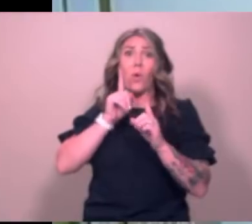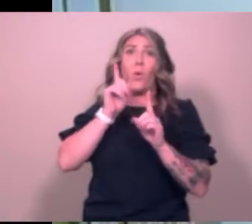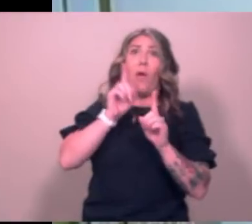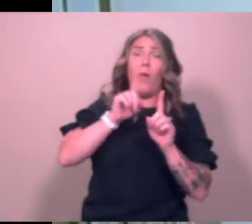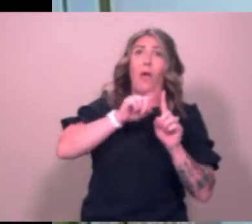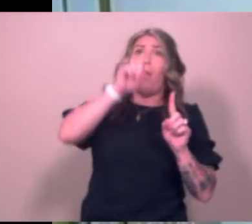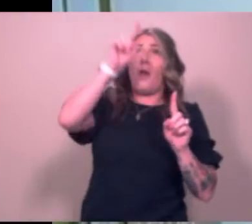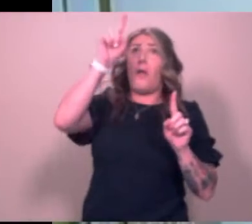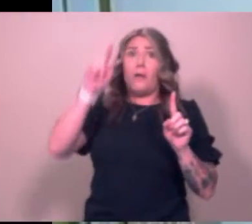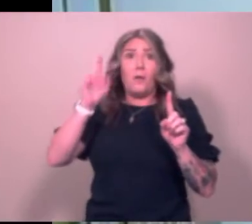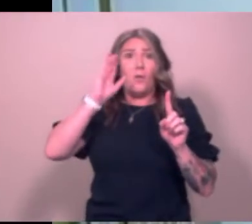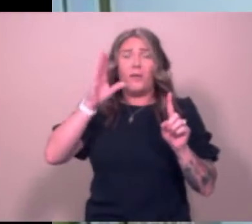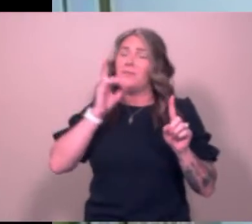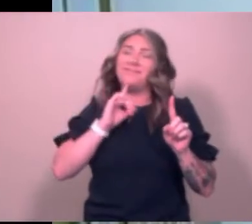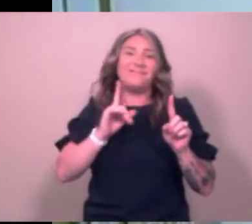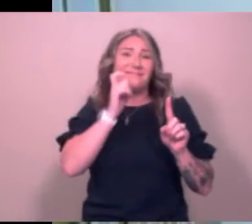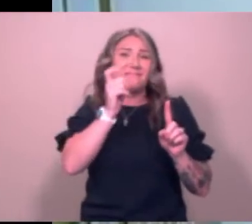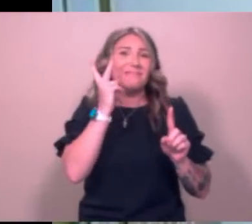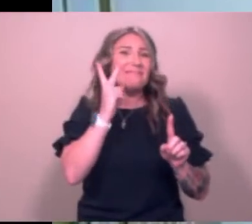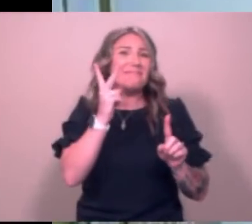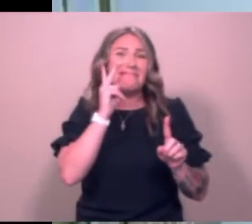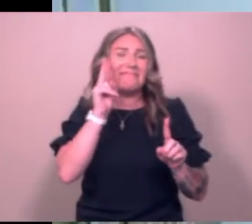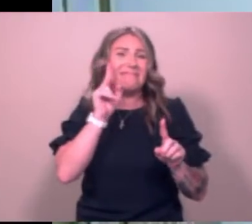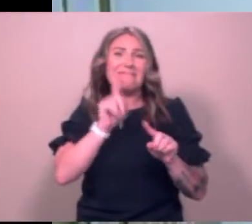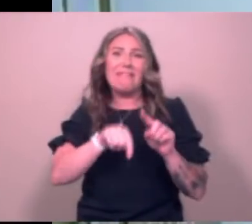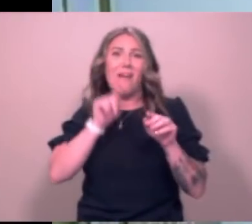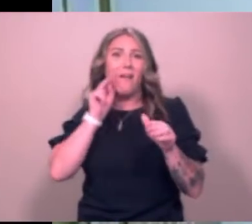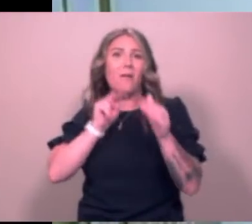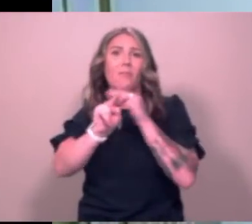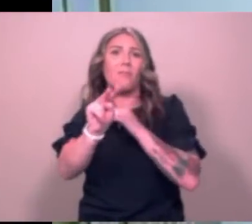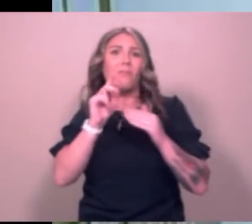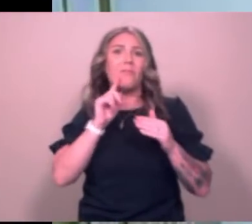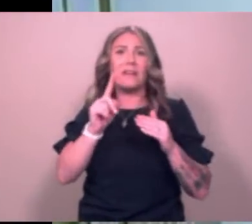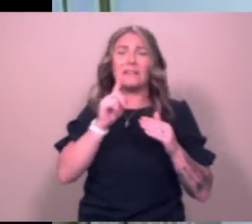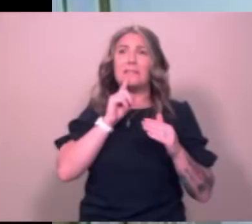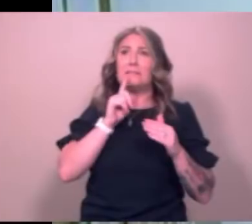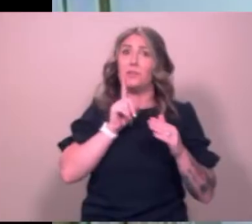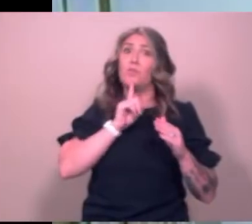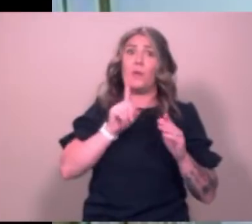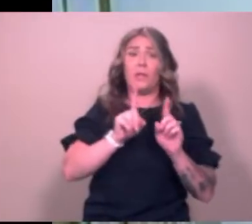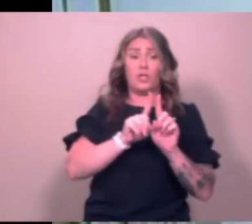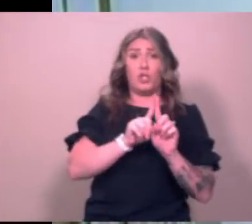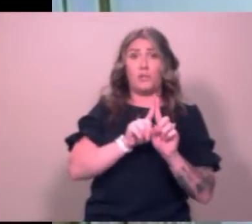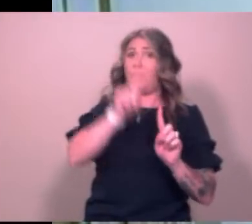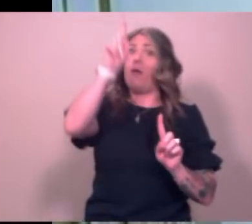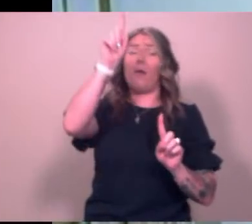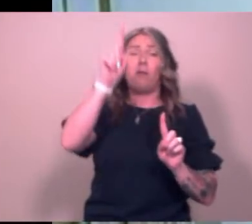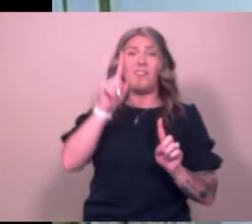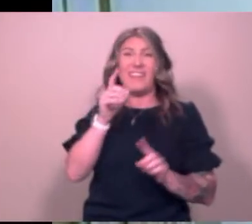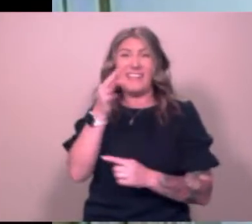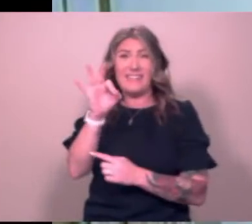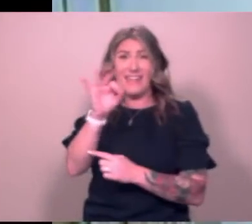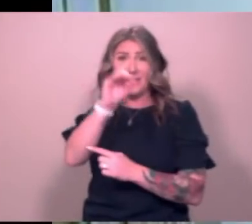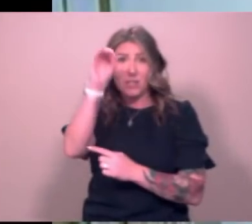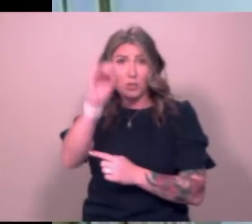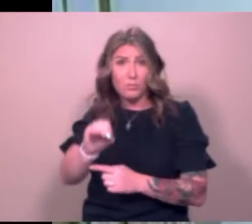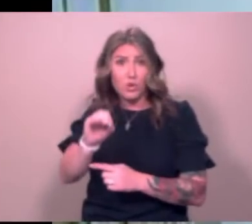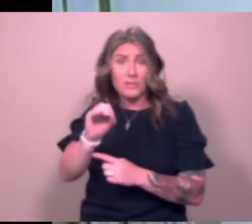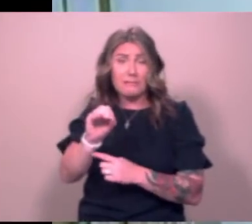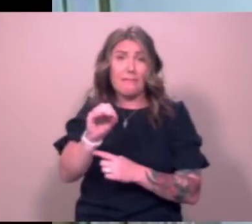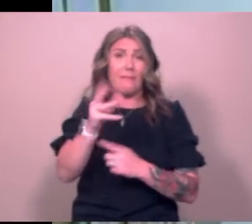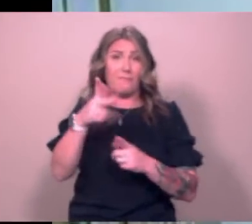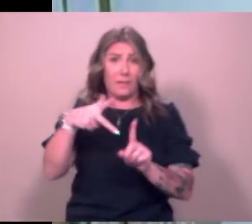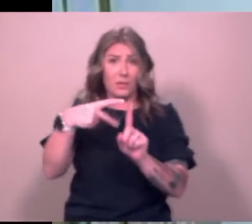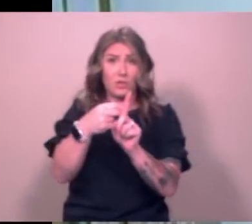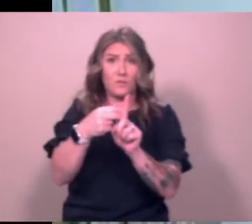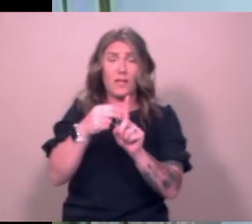really climbing just almost vertically if you look at the charts. 19% of those inpatients are vaccinated.